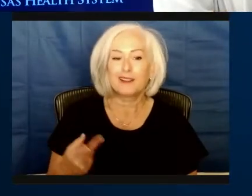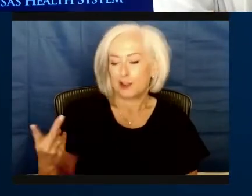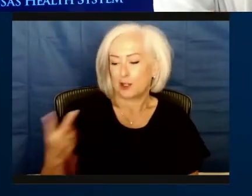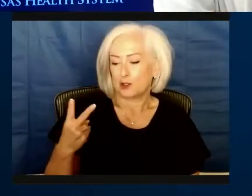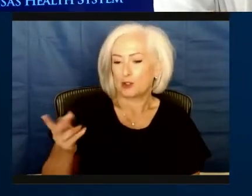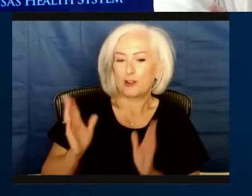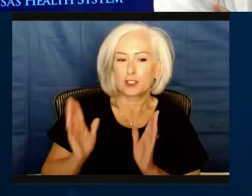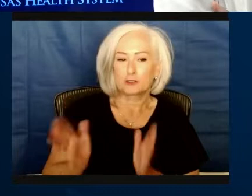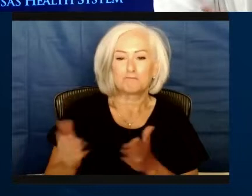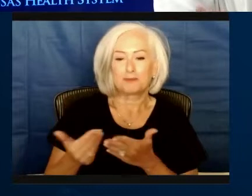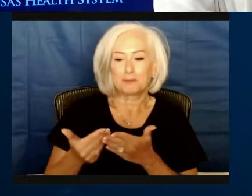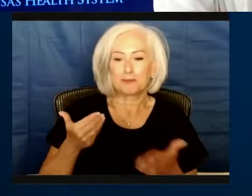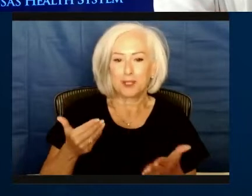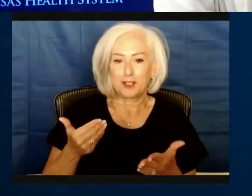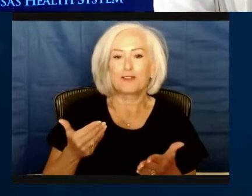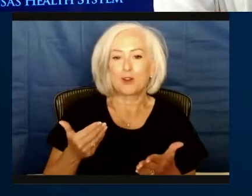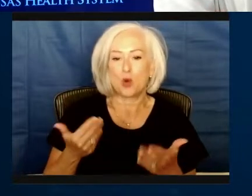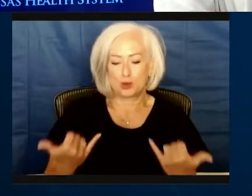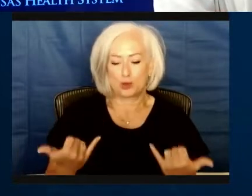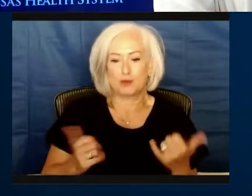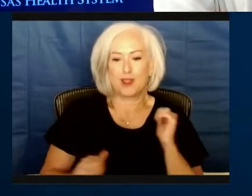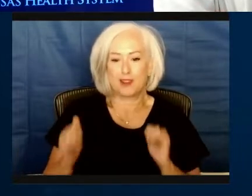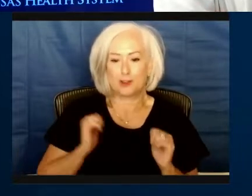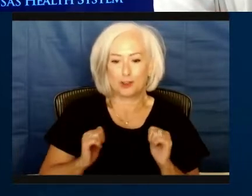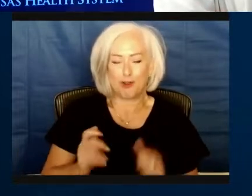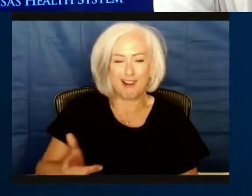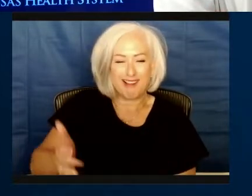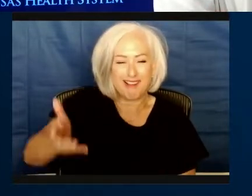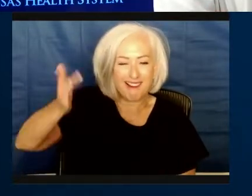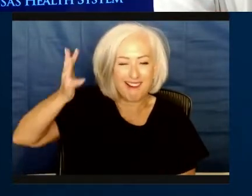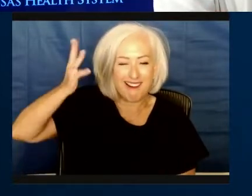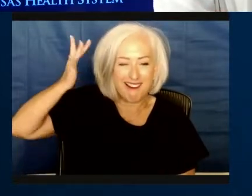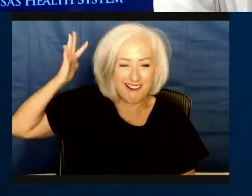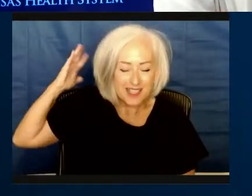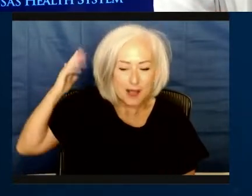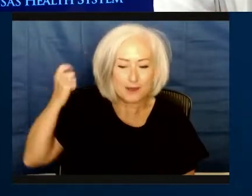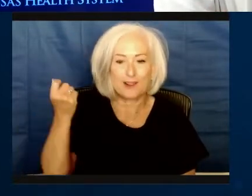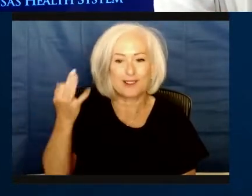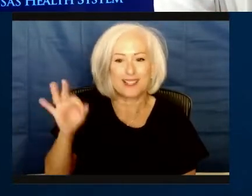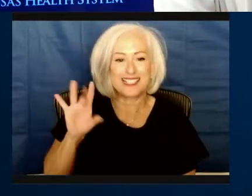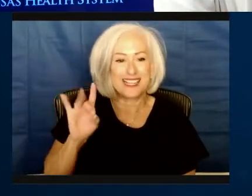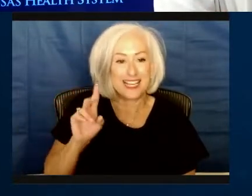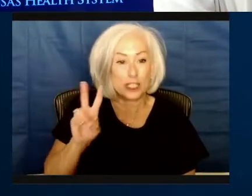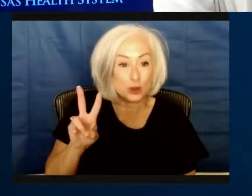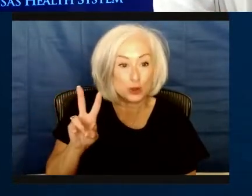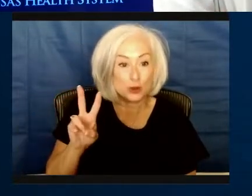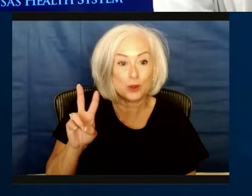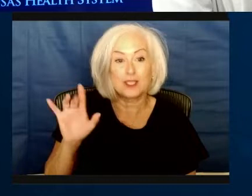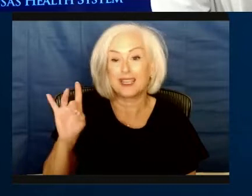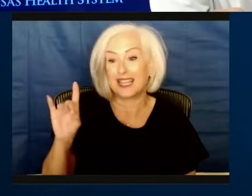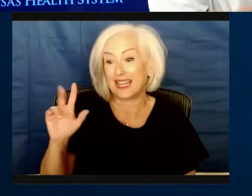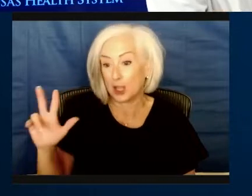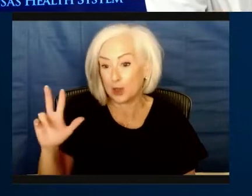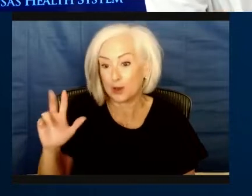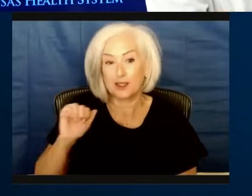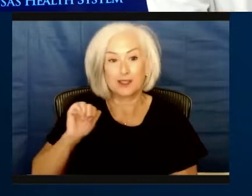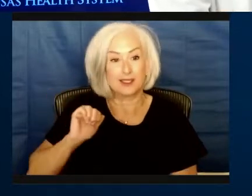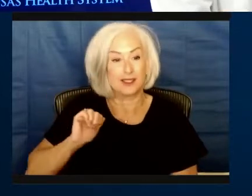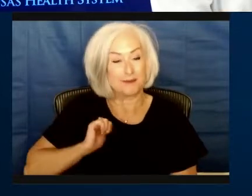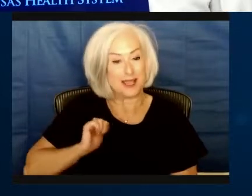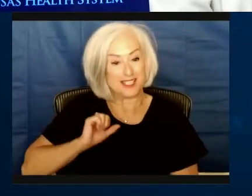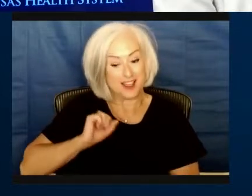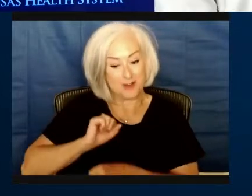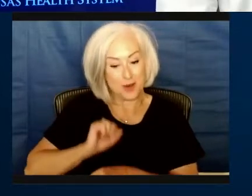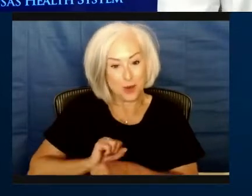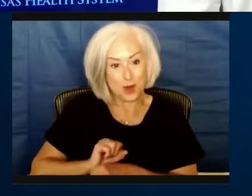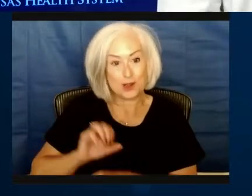ago, Samantha, in a land far, far away, like in 1982 and 3, and for a little longer, I was actually worked at Moberly Regional Medical Center as a unit